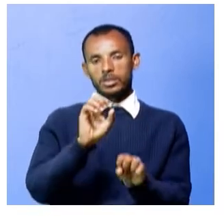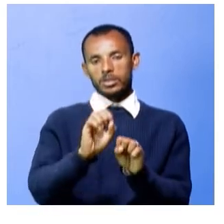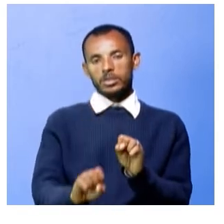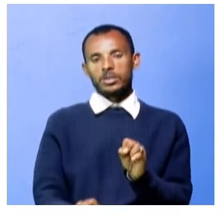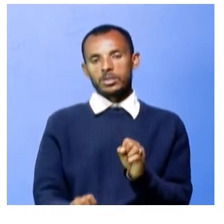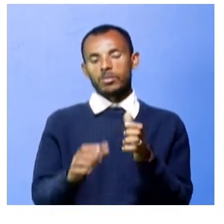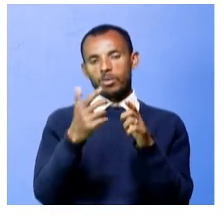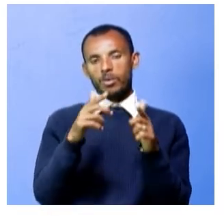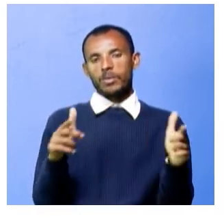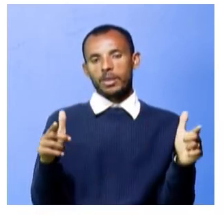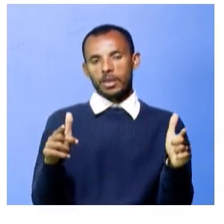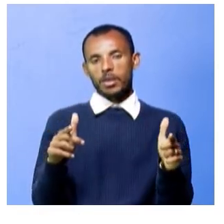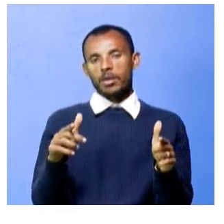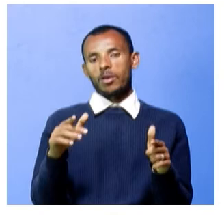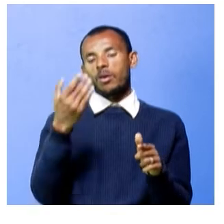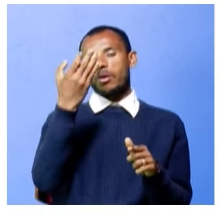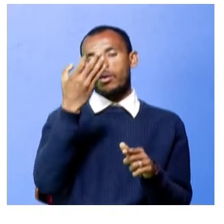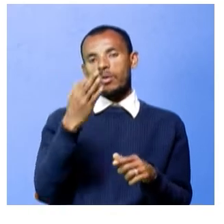the probability of